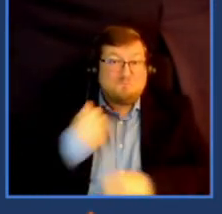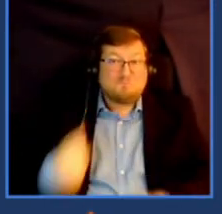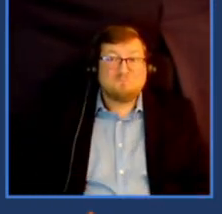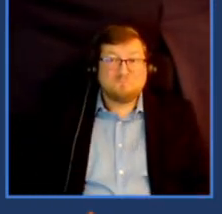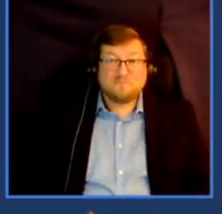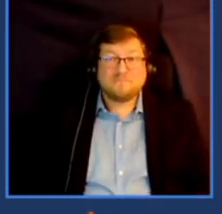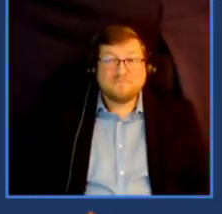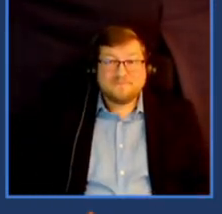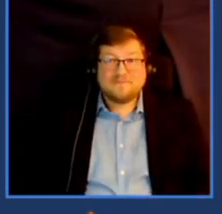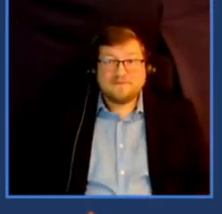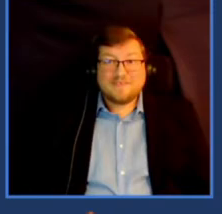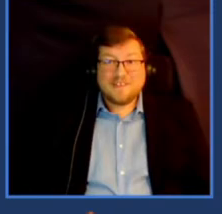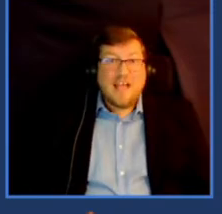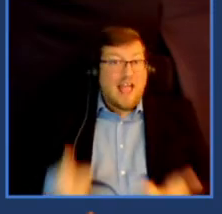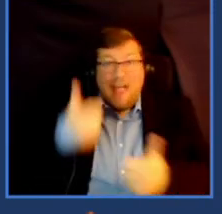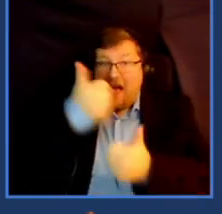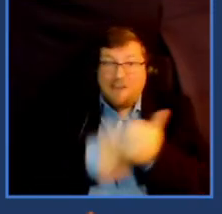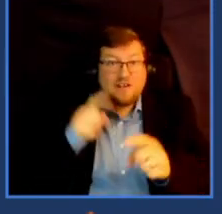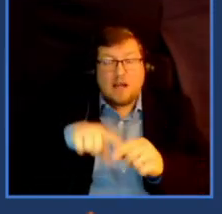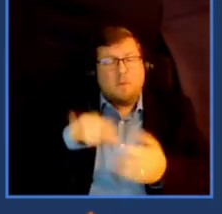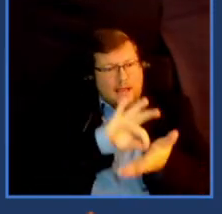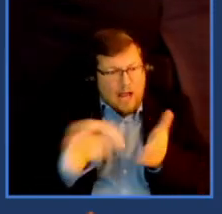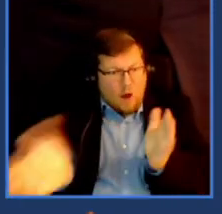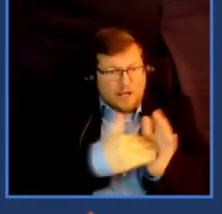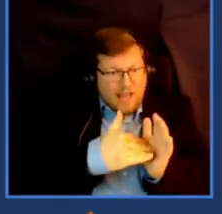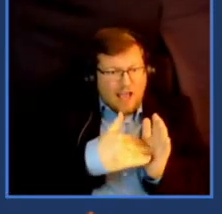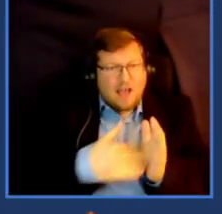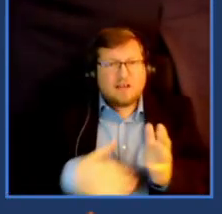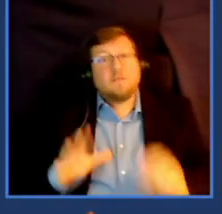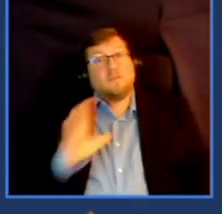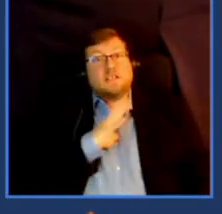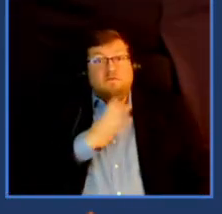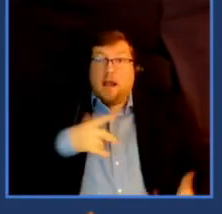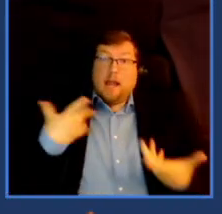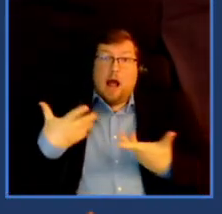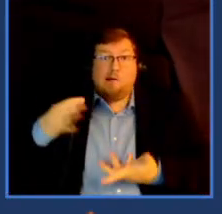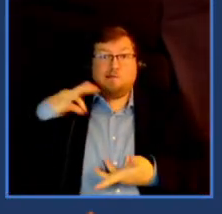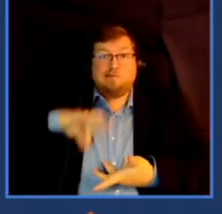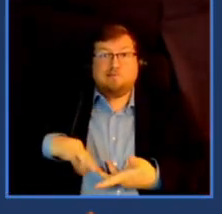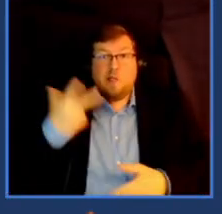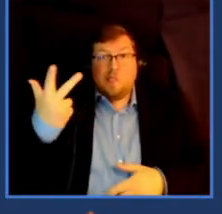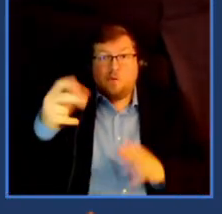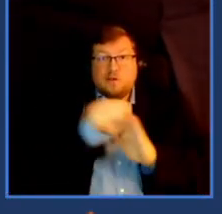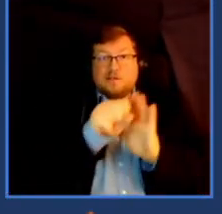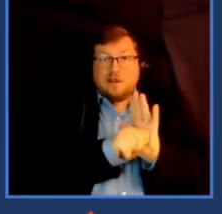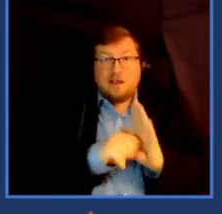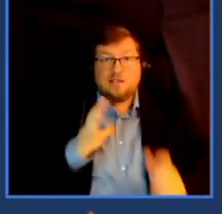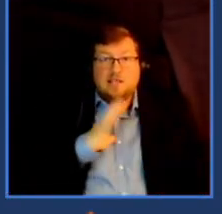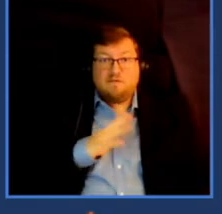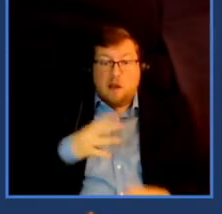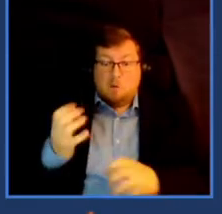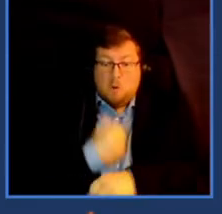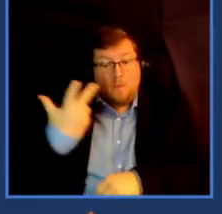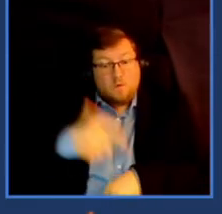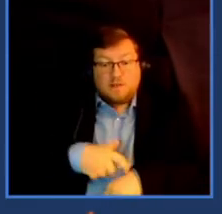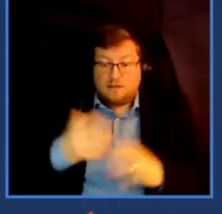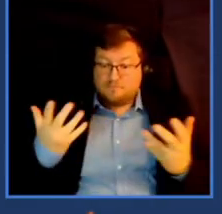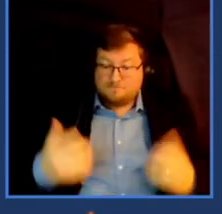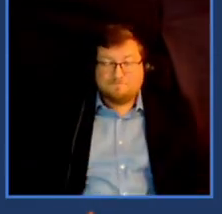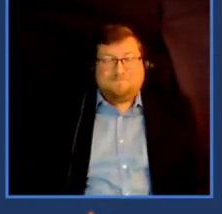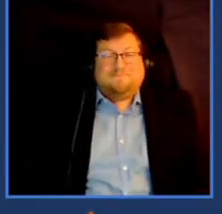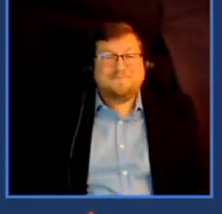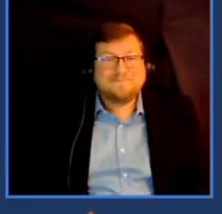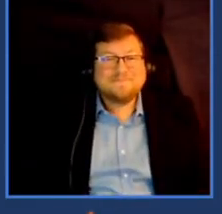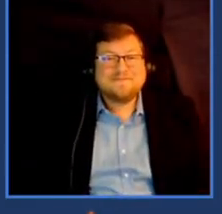Each recount, you know what I mean? I think we should count it as three states. We won three times. And now